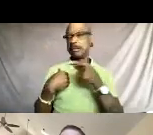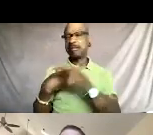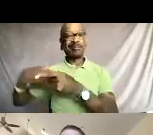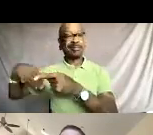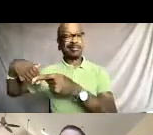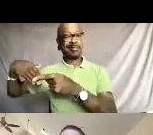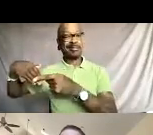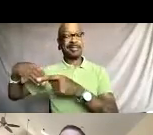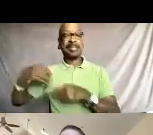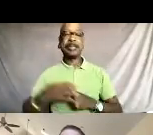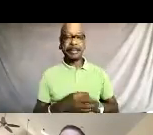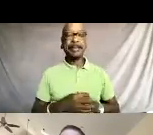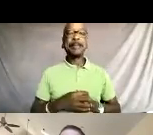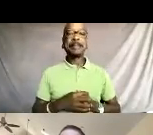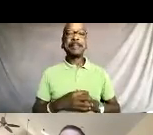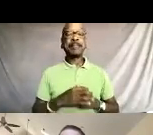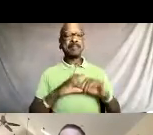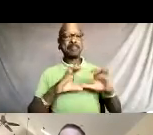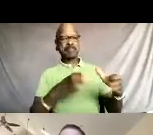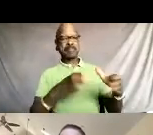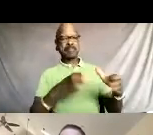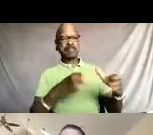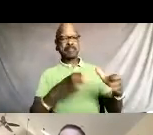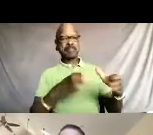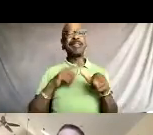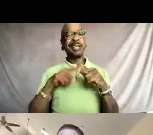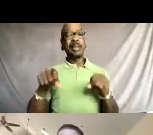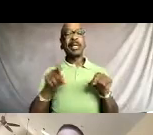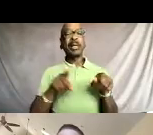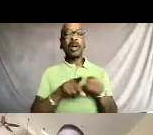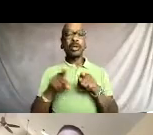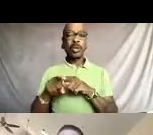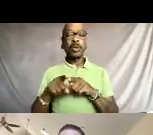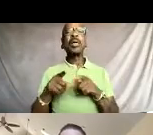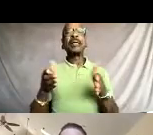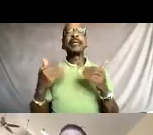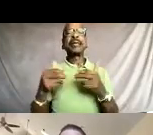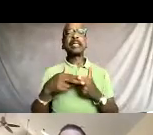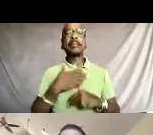claim to have something, then you can also, next slide, please, Janelle,